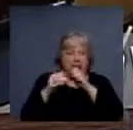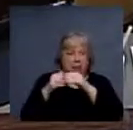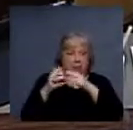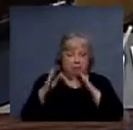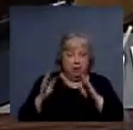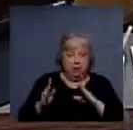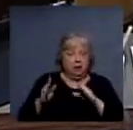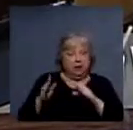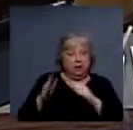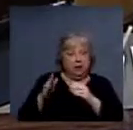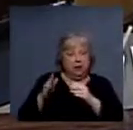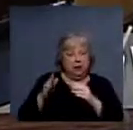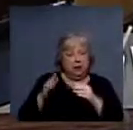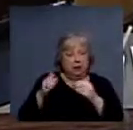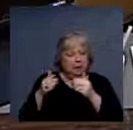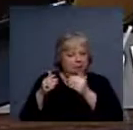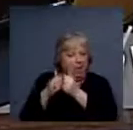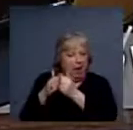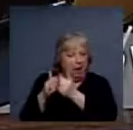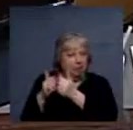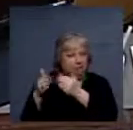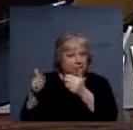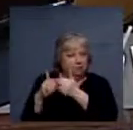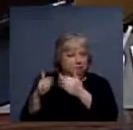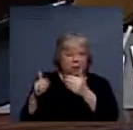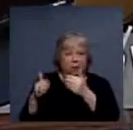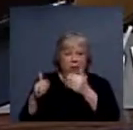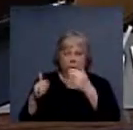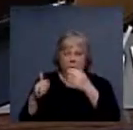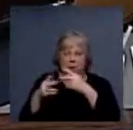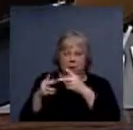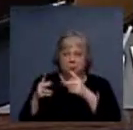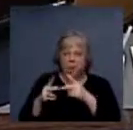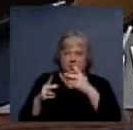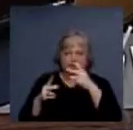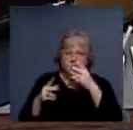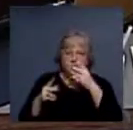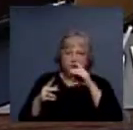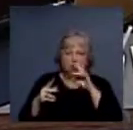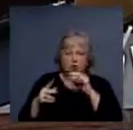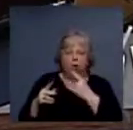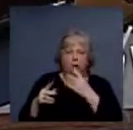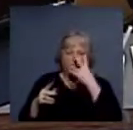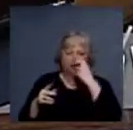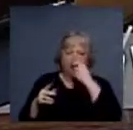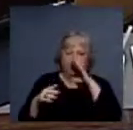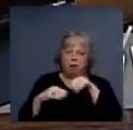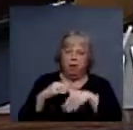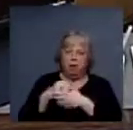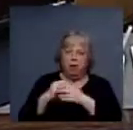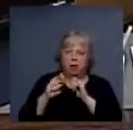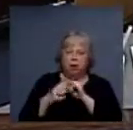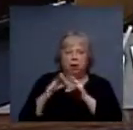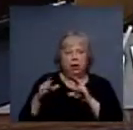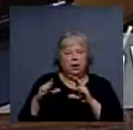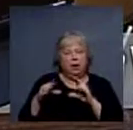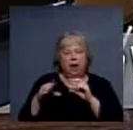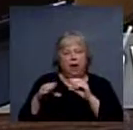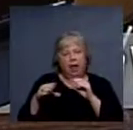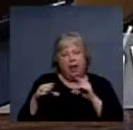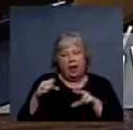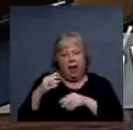backed up to where the dogs would be at night. Correct. Was that correct? And do you know how thick that insulation will